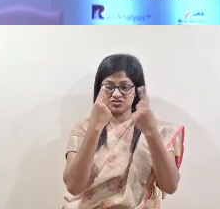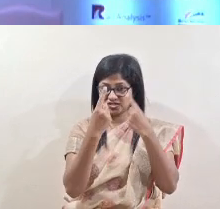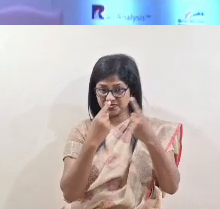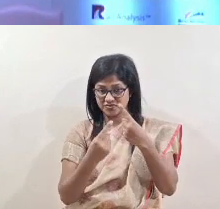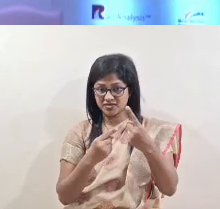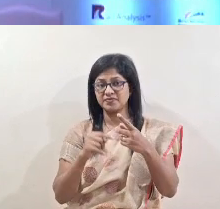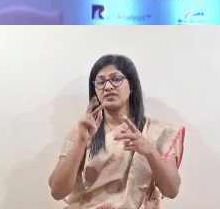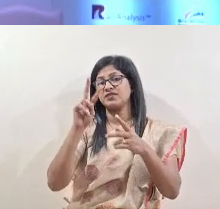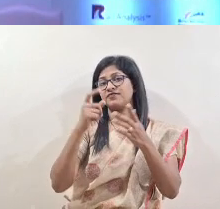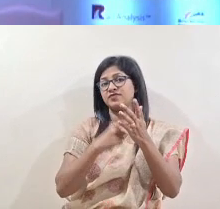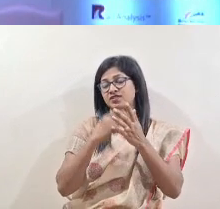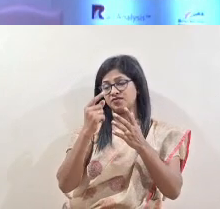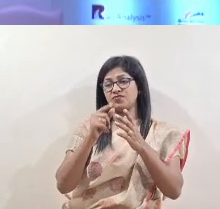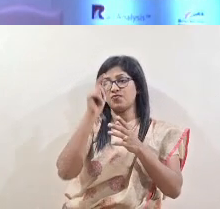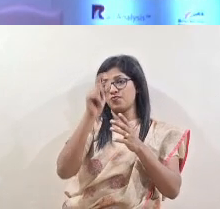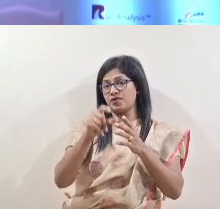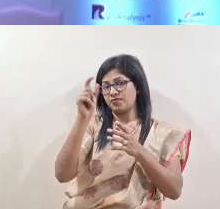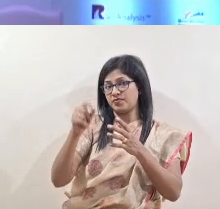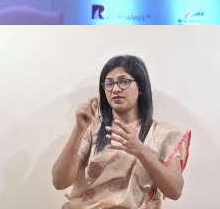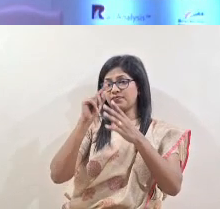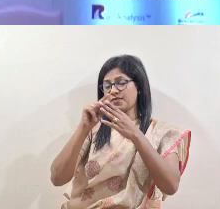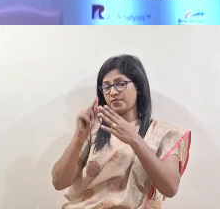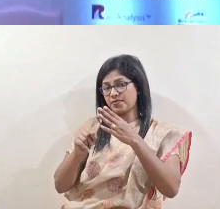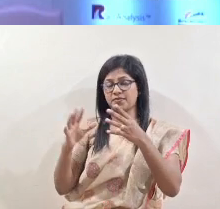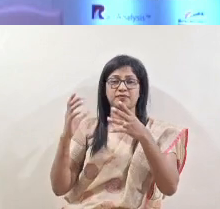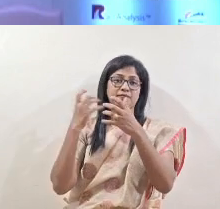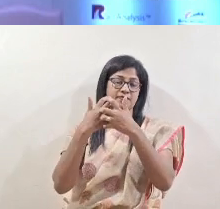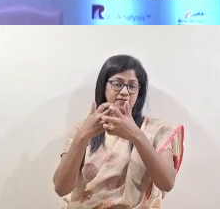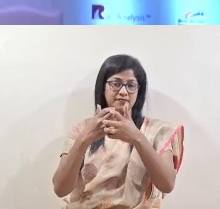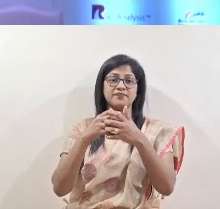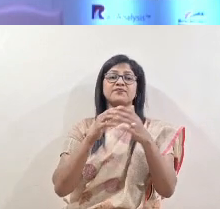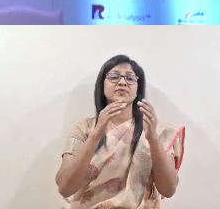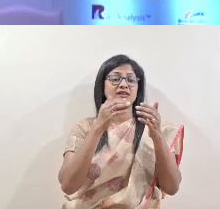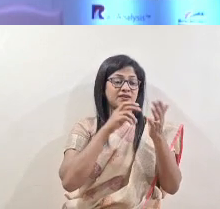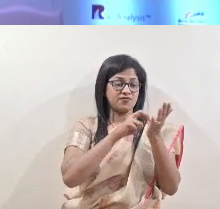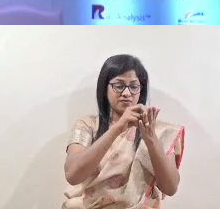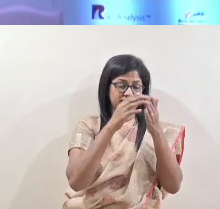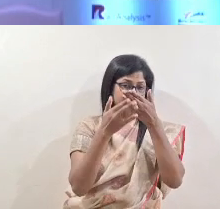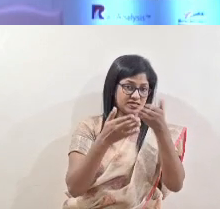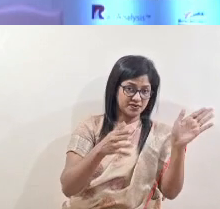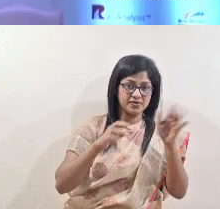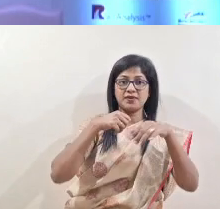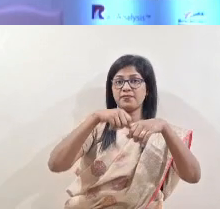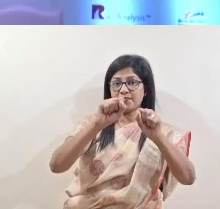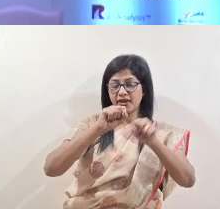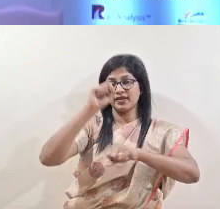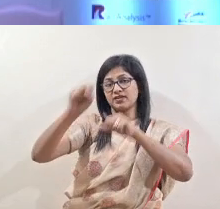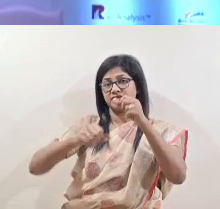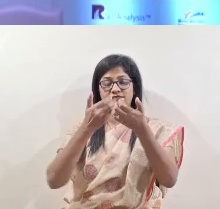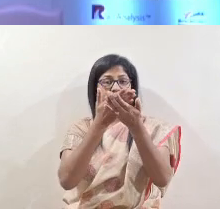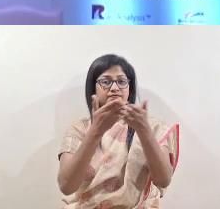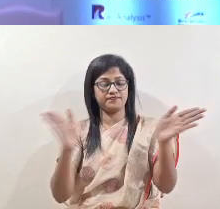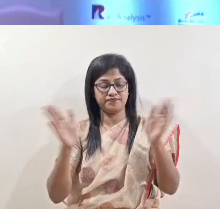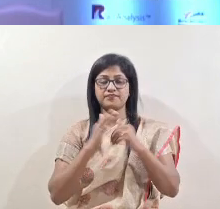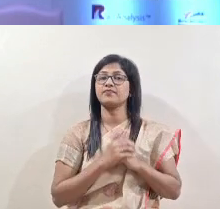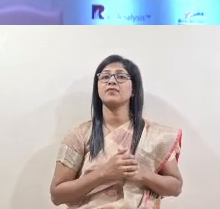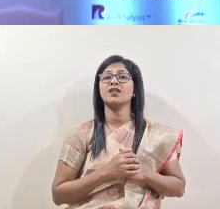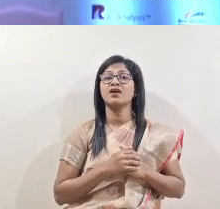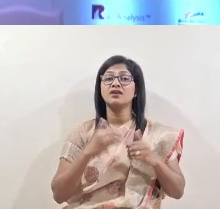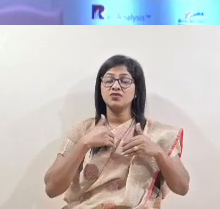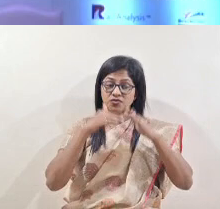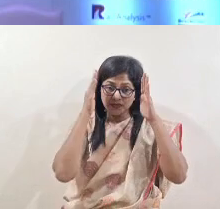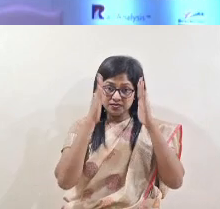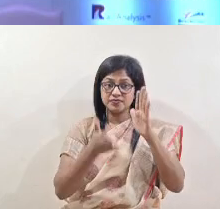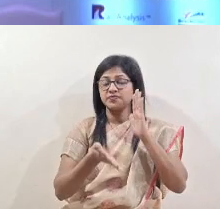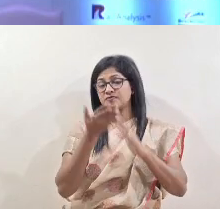the individual variables, and we did it separately for pedestrians and motorized two-wheelers. Our main observation was that with the